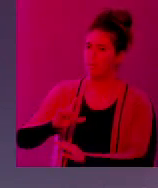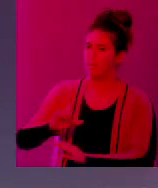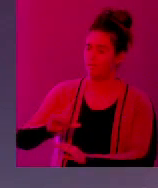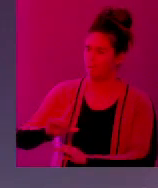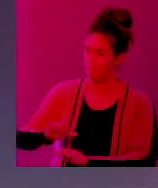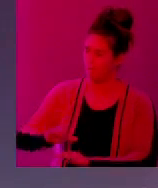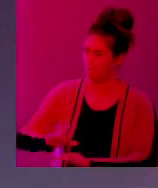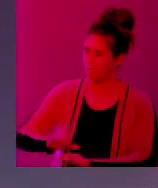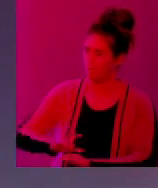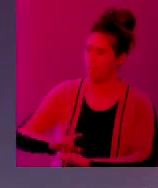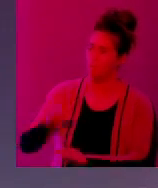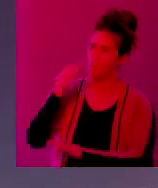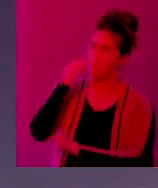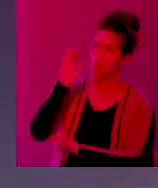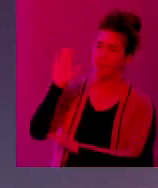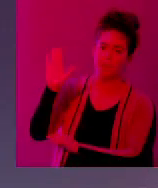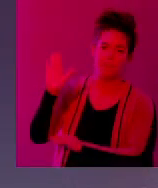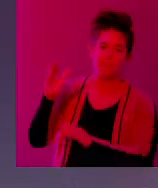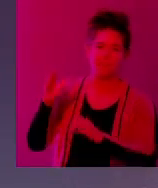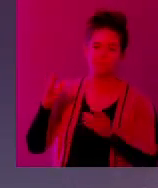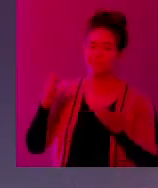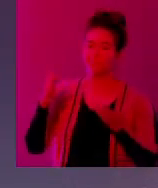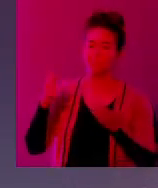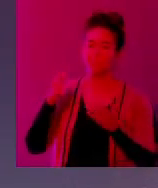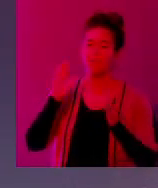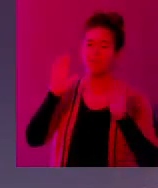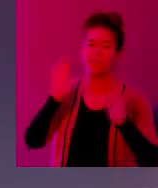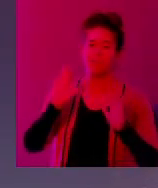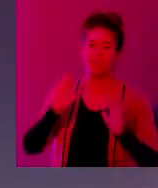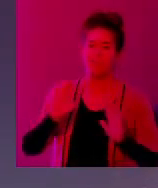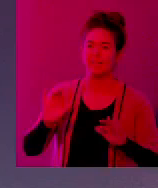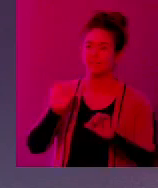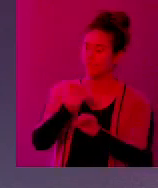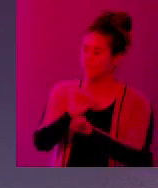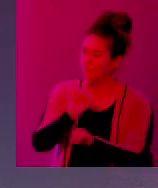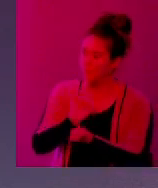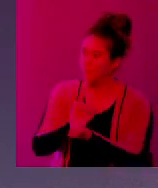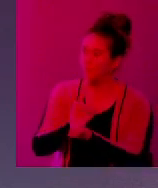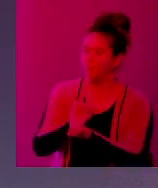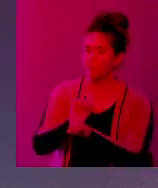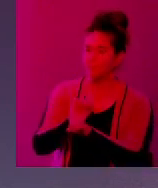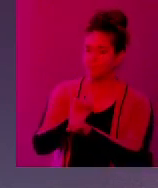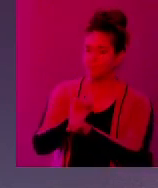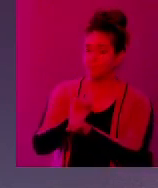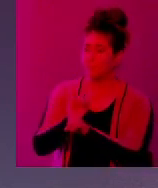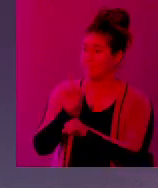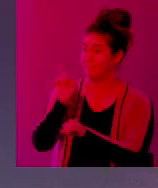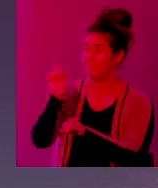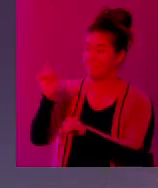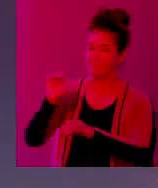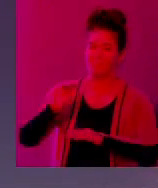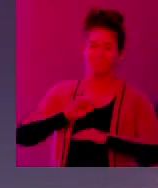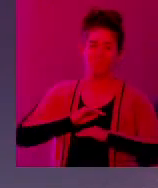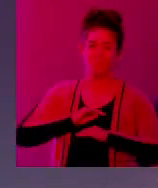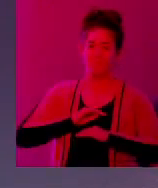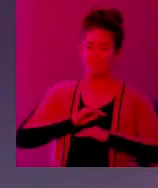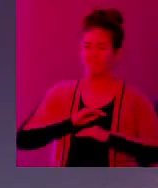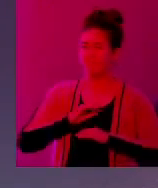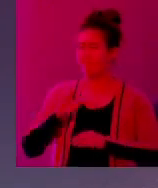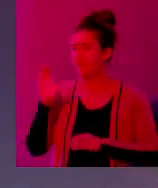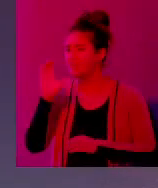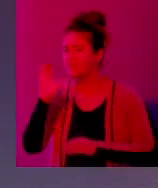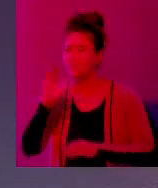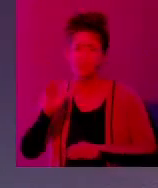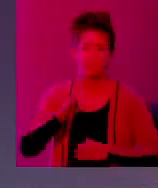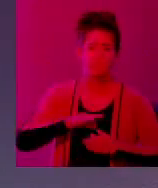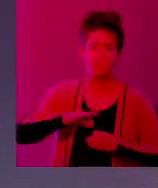works to the children of men, for he satisfieth the longing soul, and he filleth the hungry